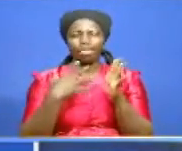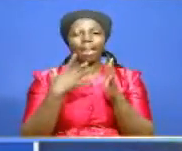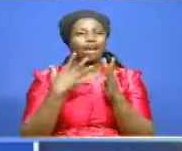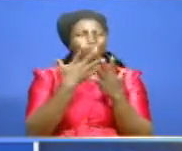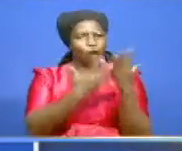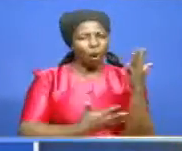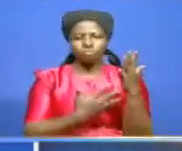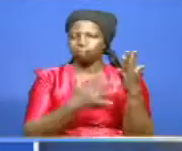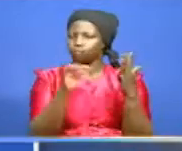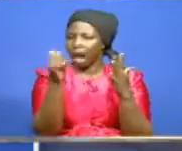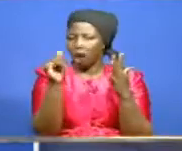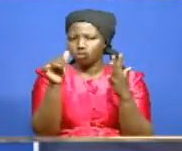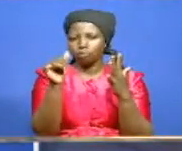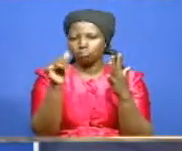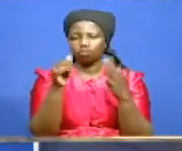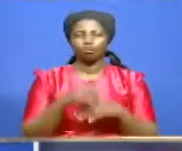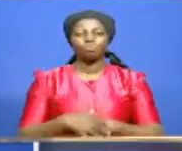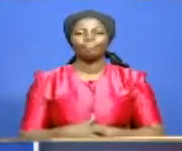law.